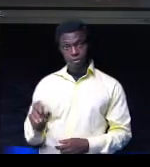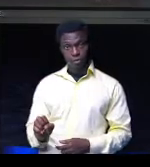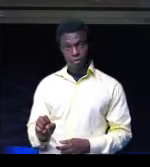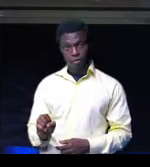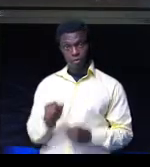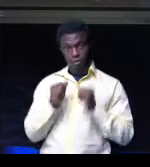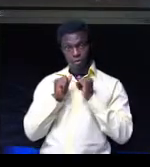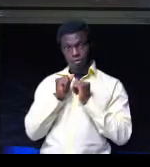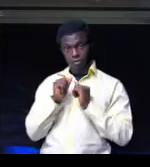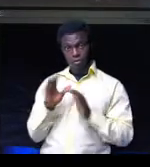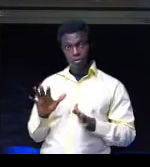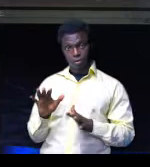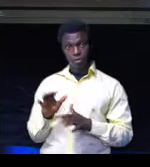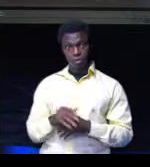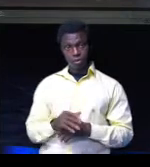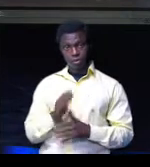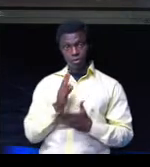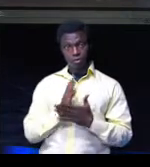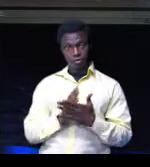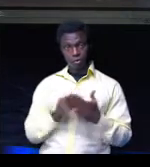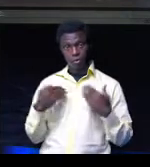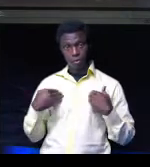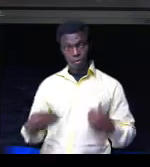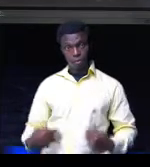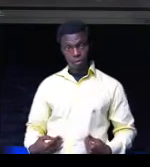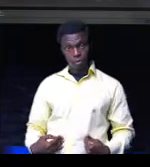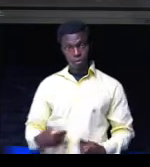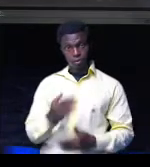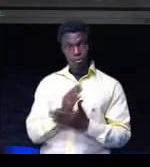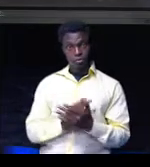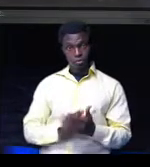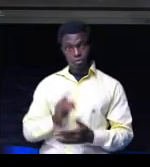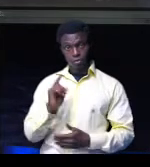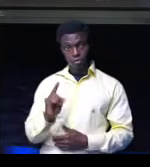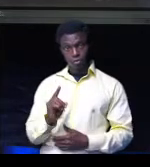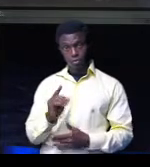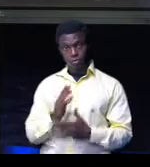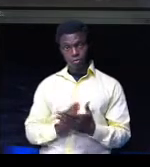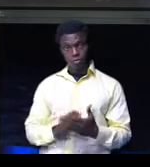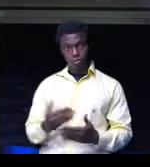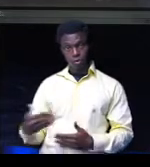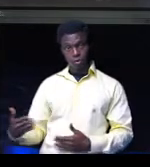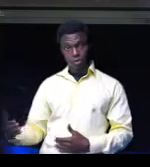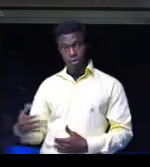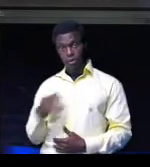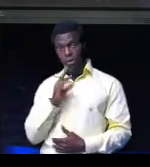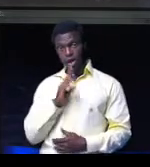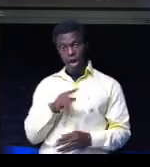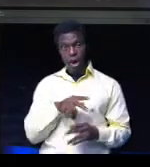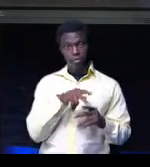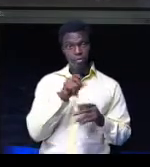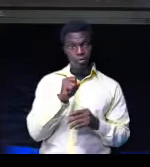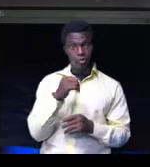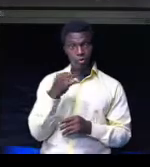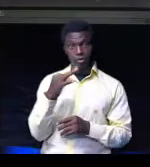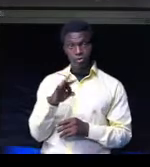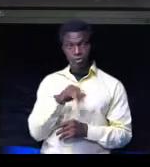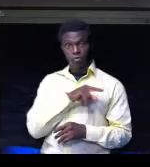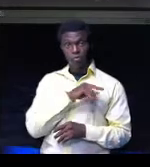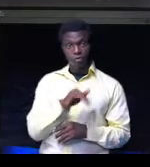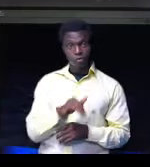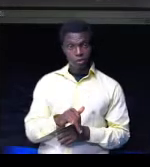none, nothing, somebody, someone, something are pronouns